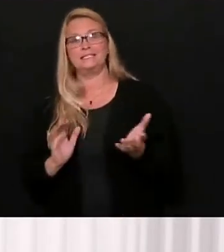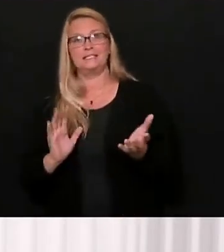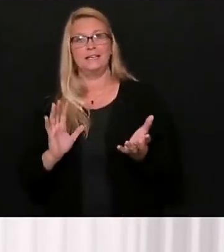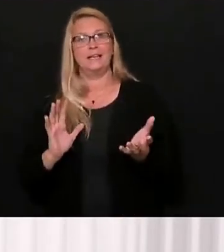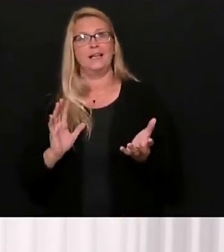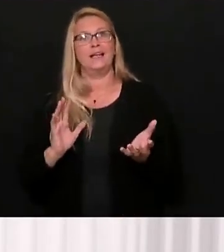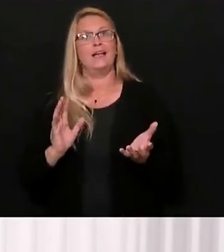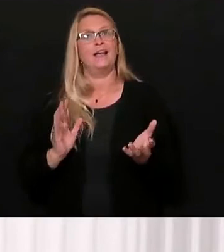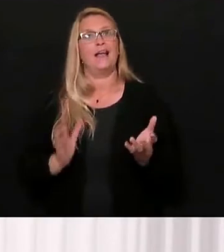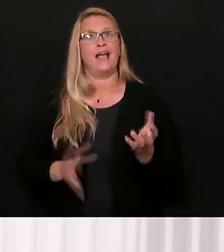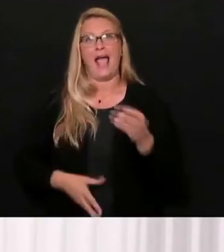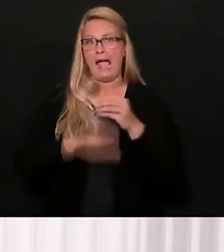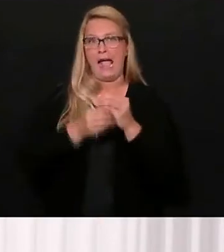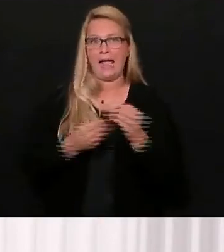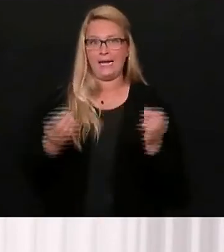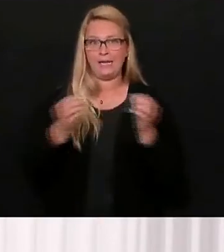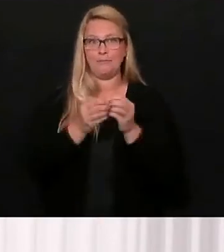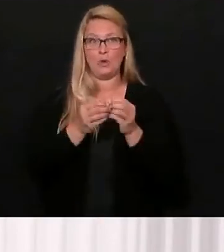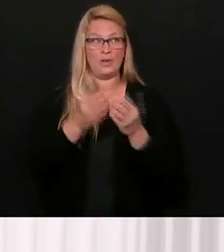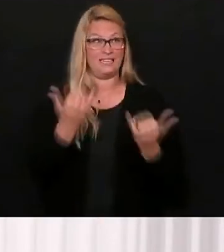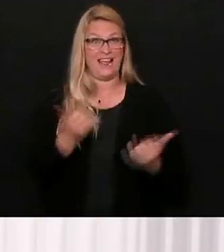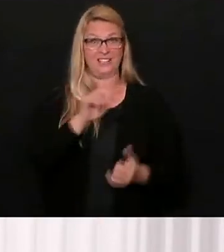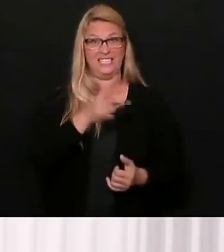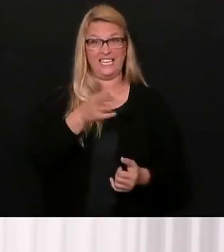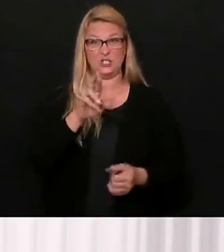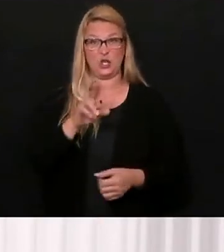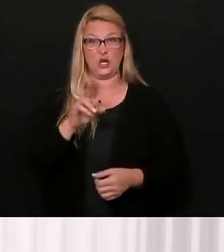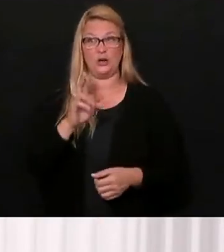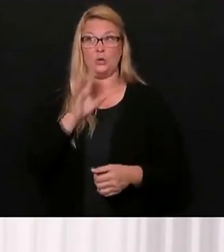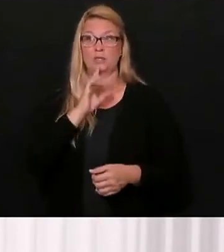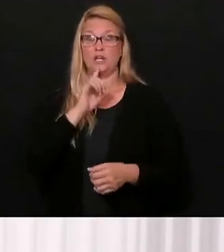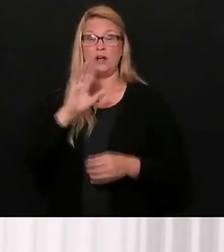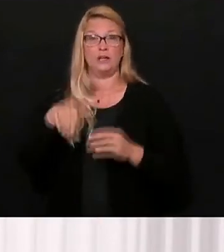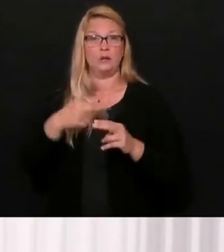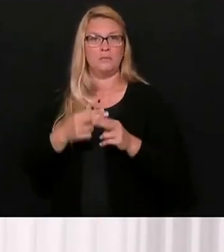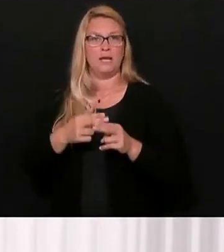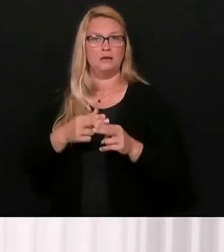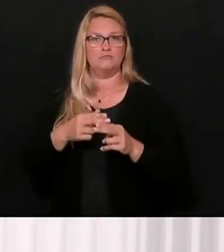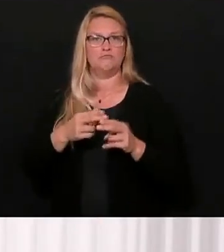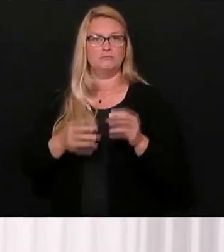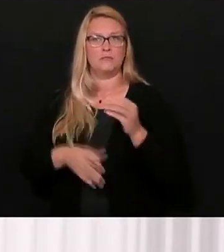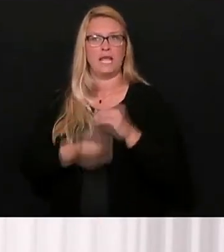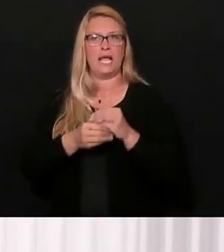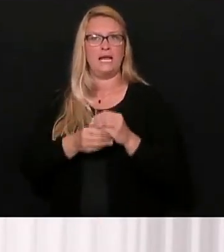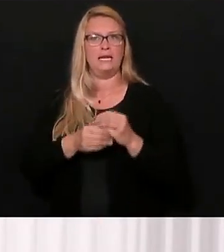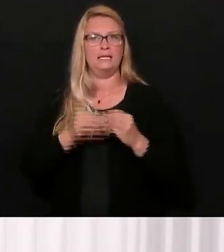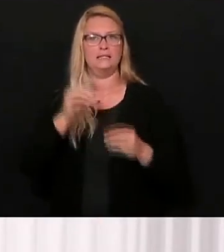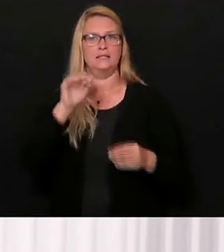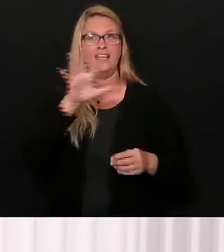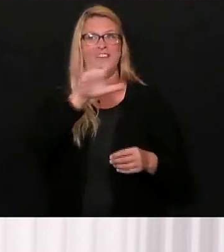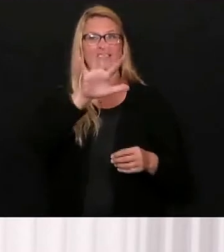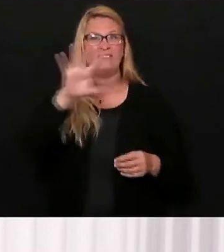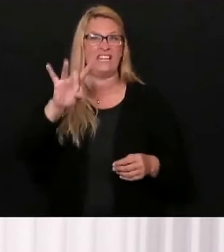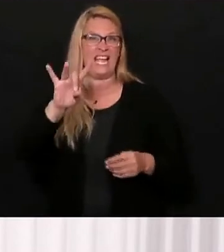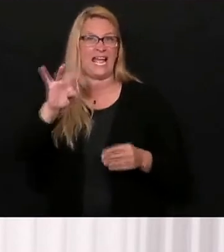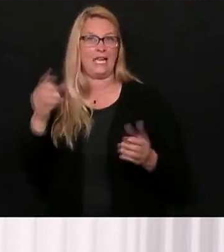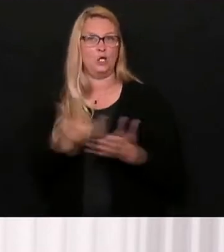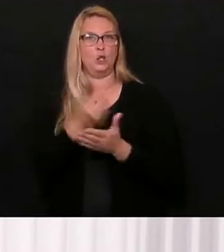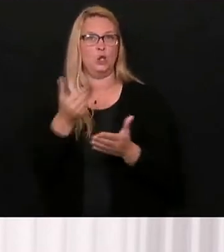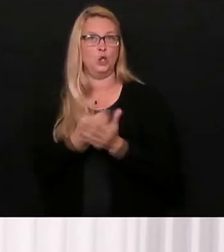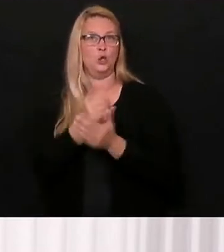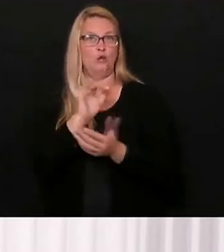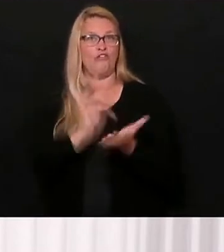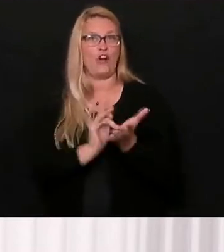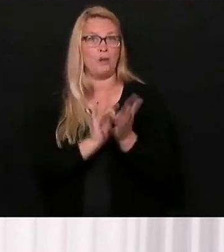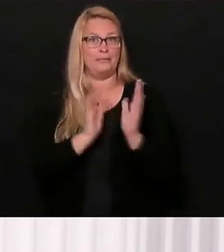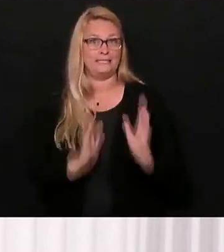bringing 4 new pharmacies online today. We're talking with one of the pharmacy chains about bringing as many as 58 stores